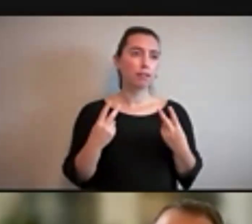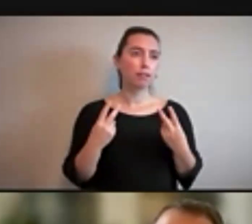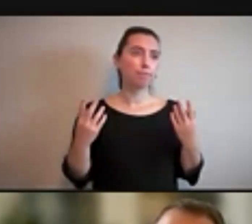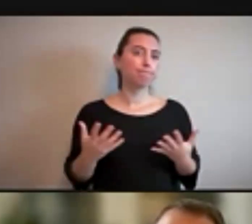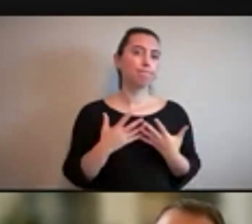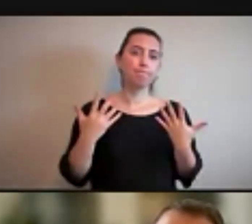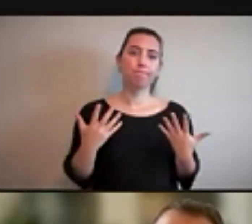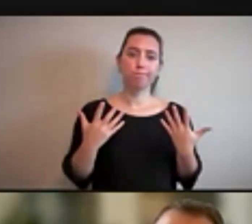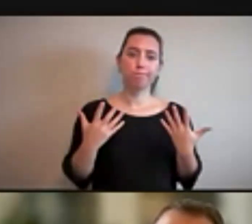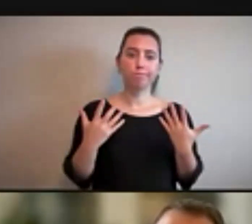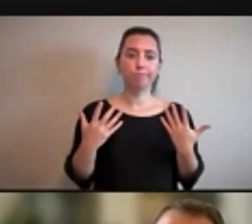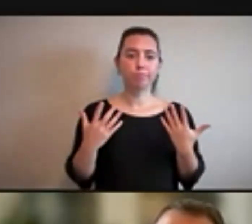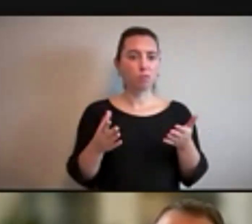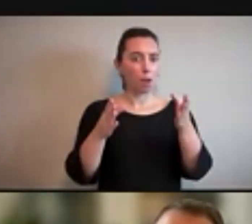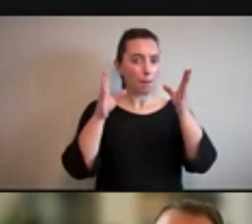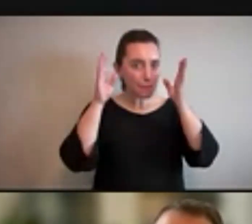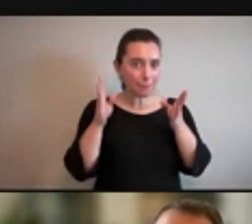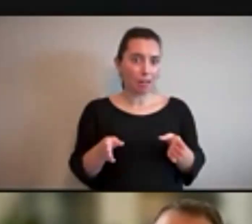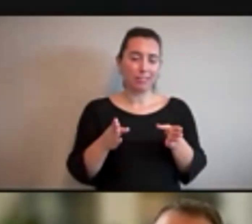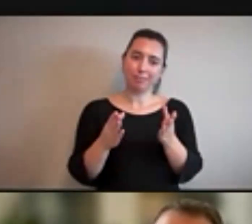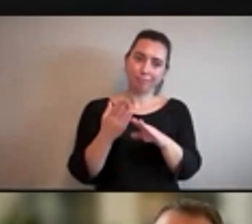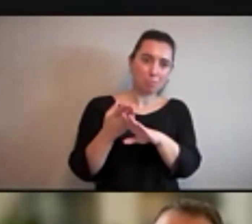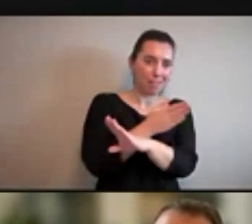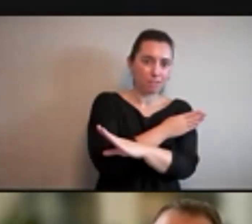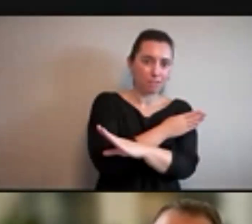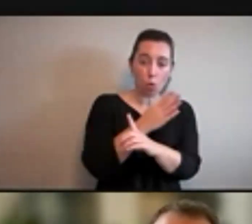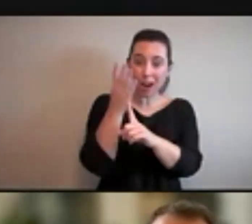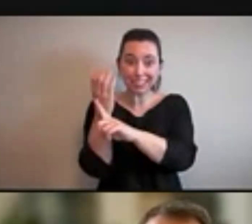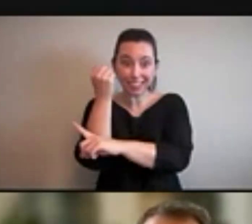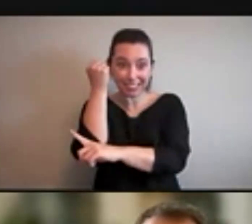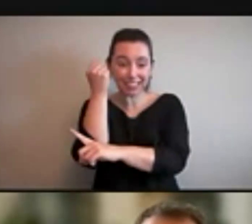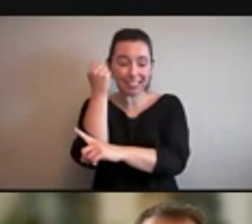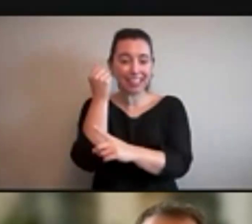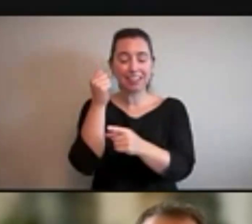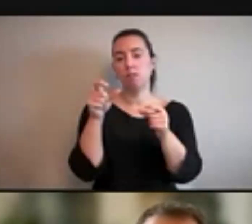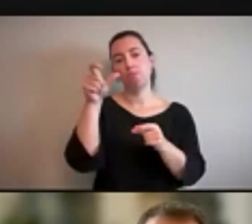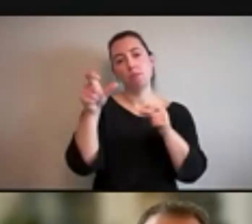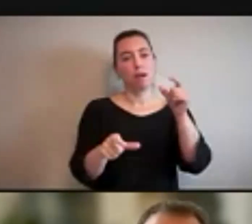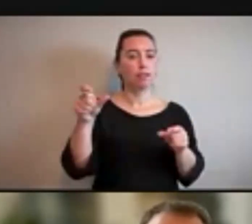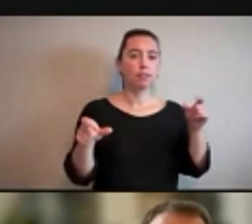criterion for success is that you've got the people for whom we work,